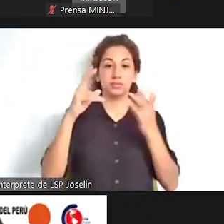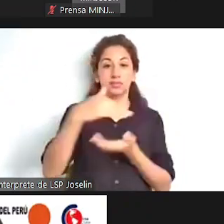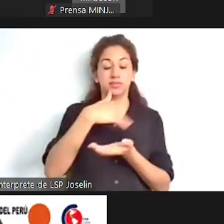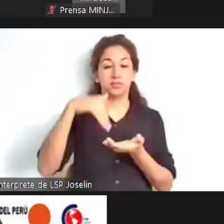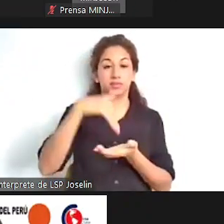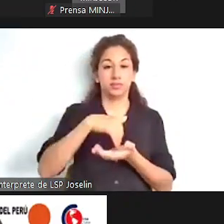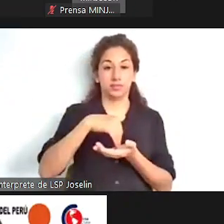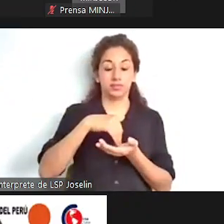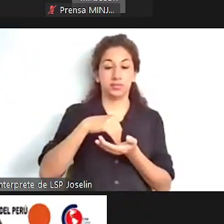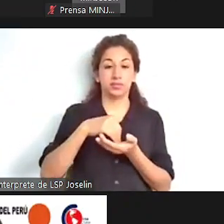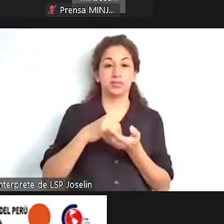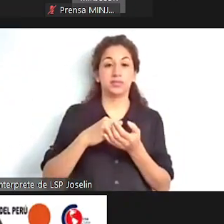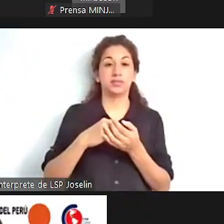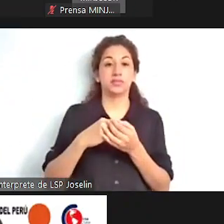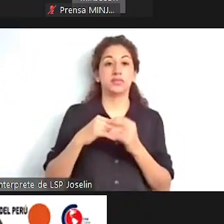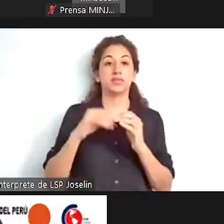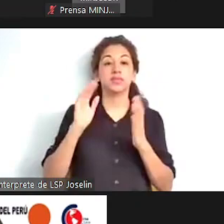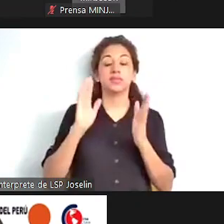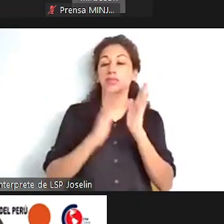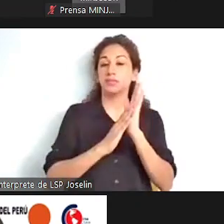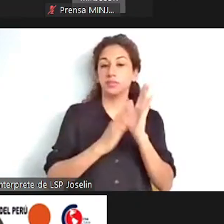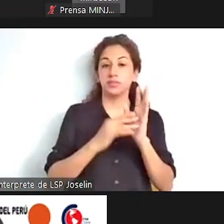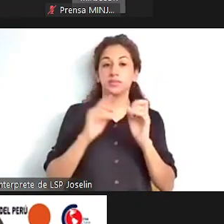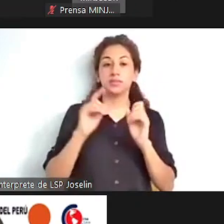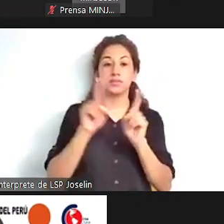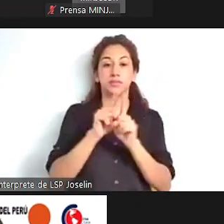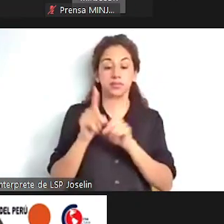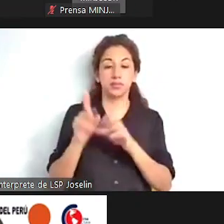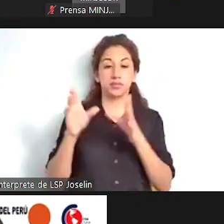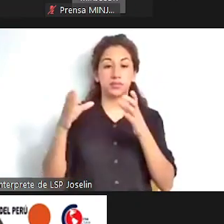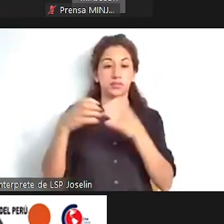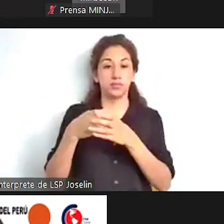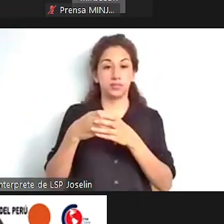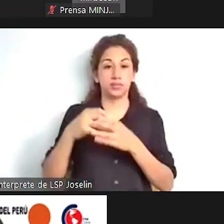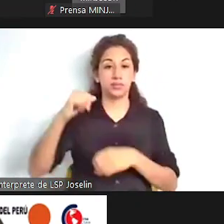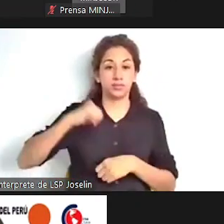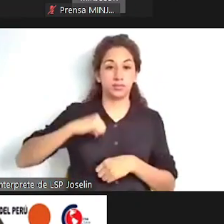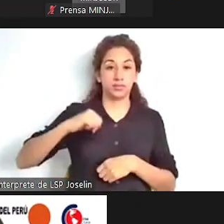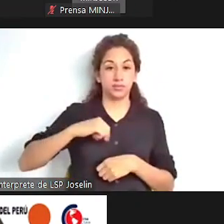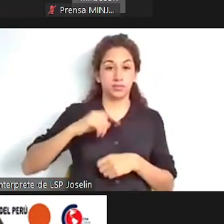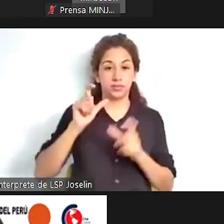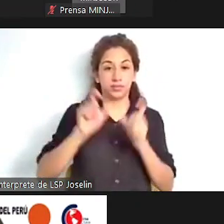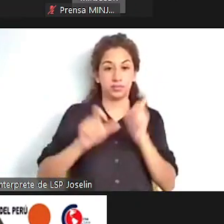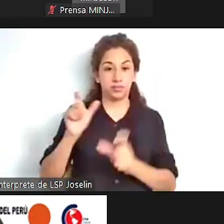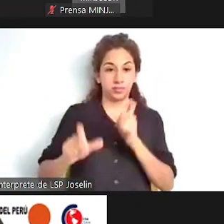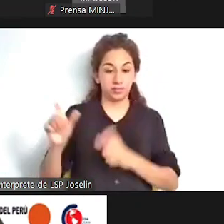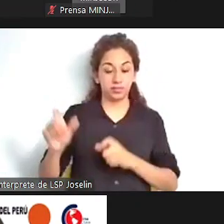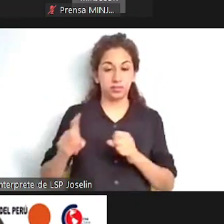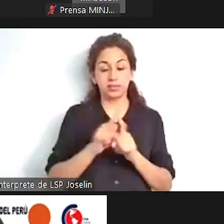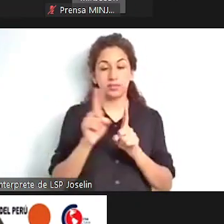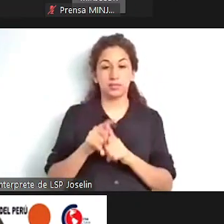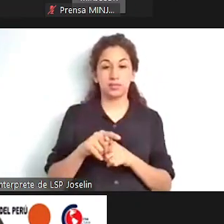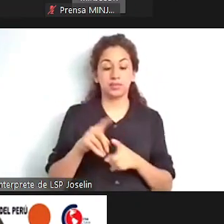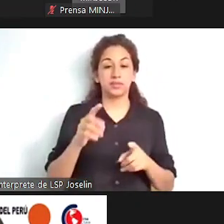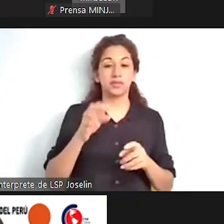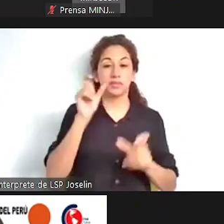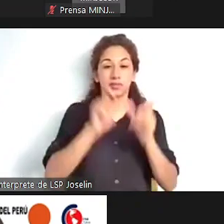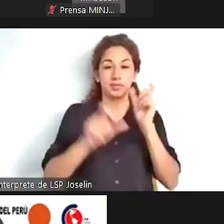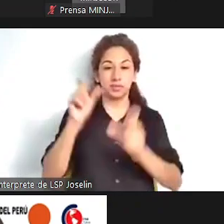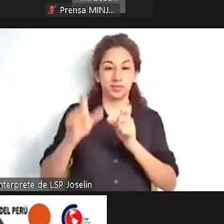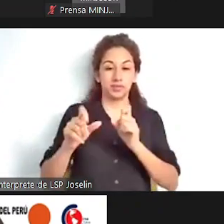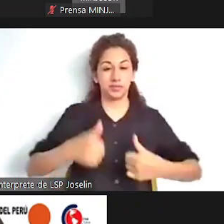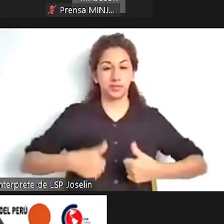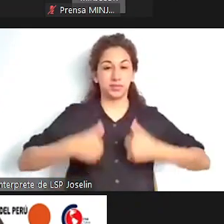the trade union centers and social civil uh authorities and indigenous